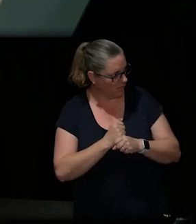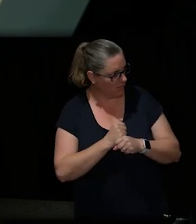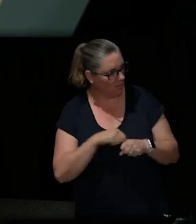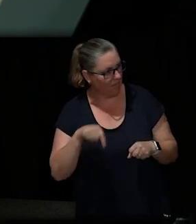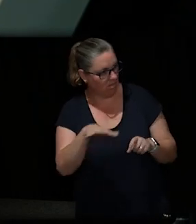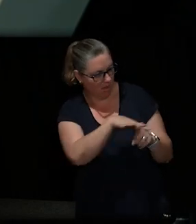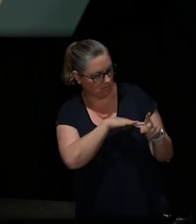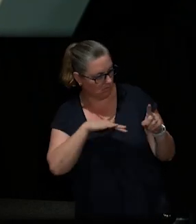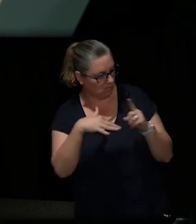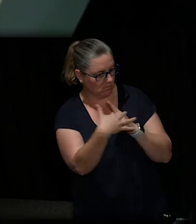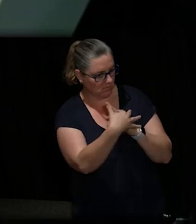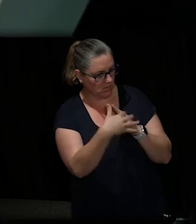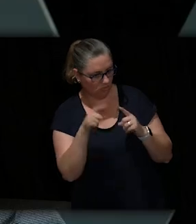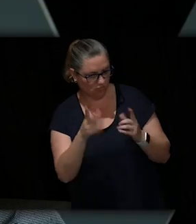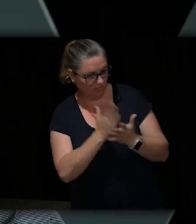is winging it?